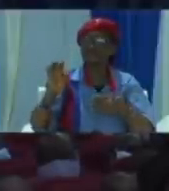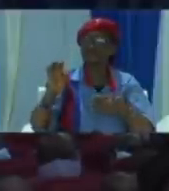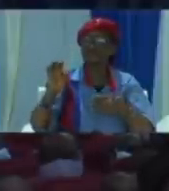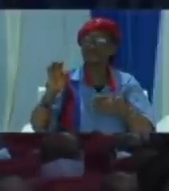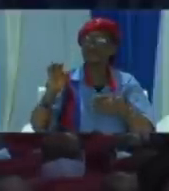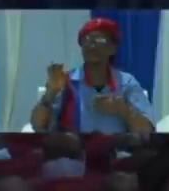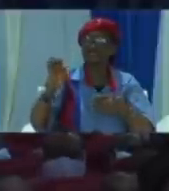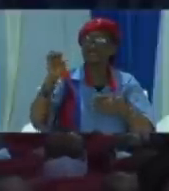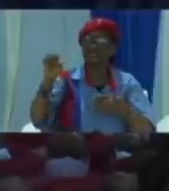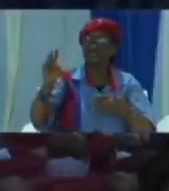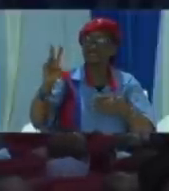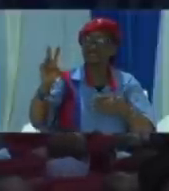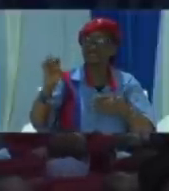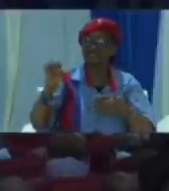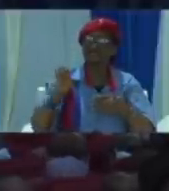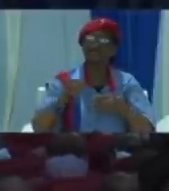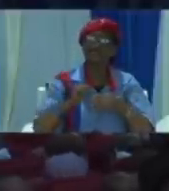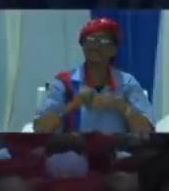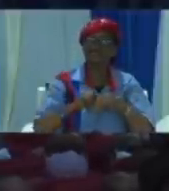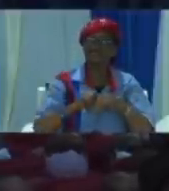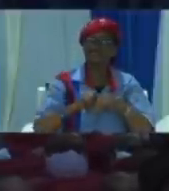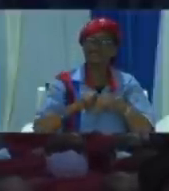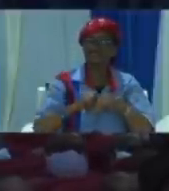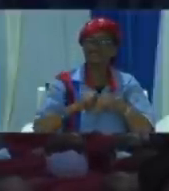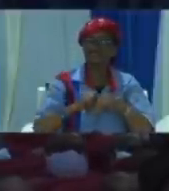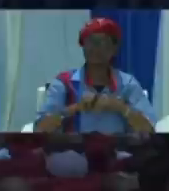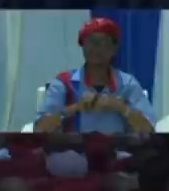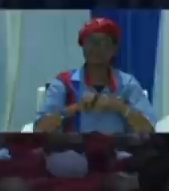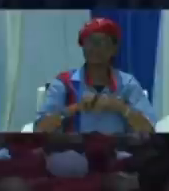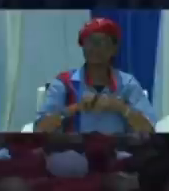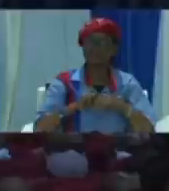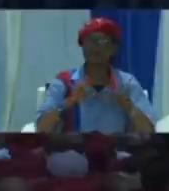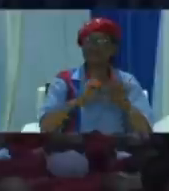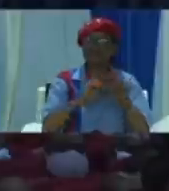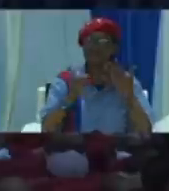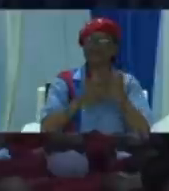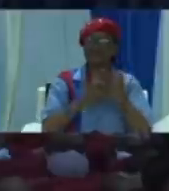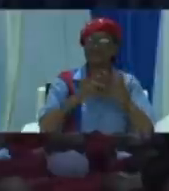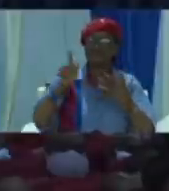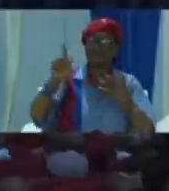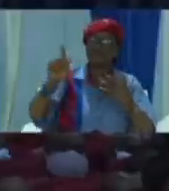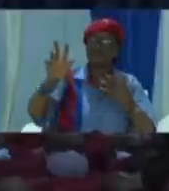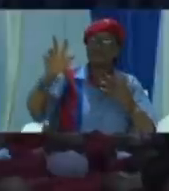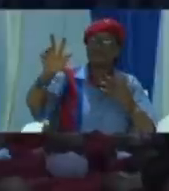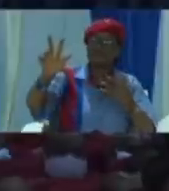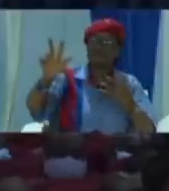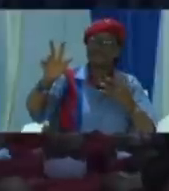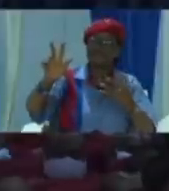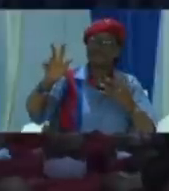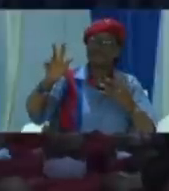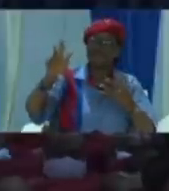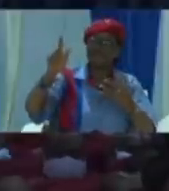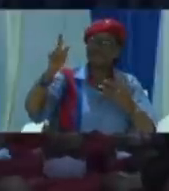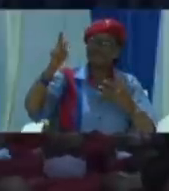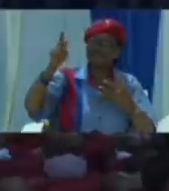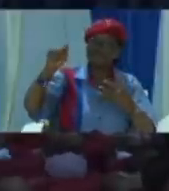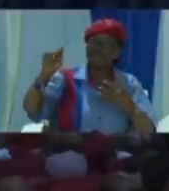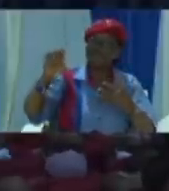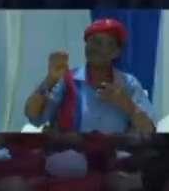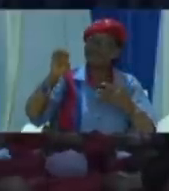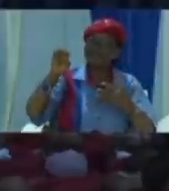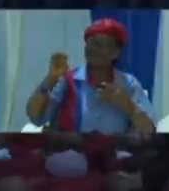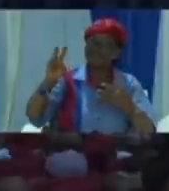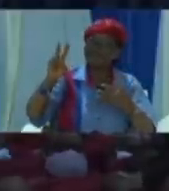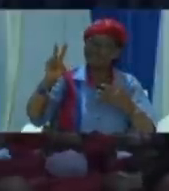ojo kerinlelogun osu keji ladun. December 23, the eve of the eve of Christmas